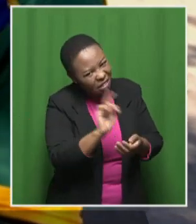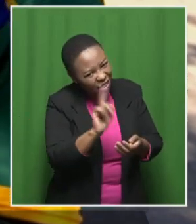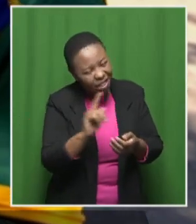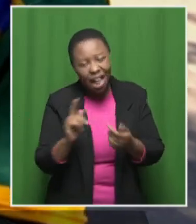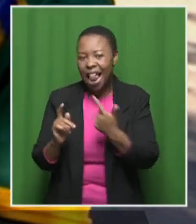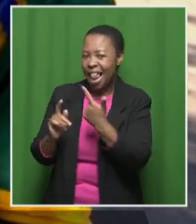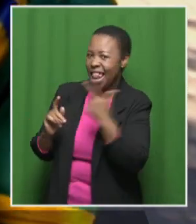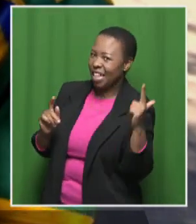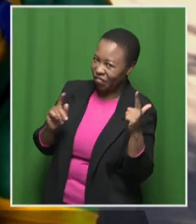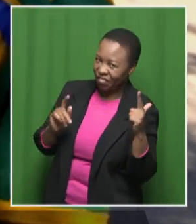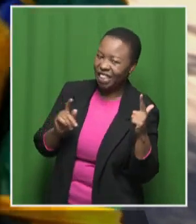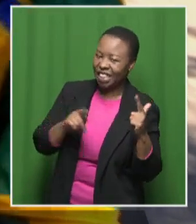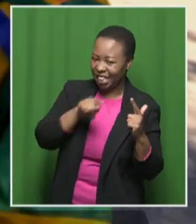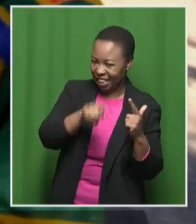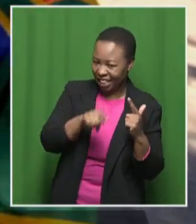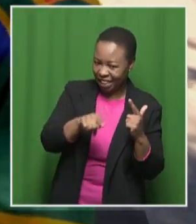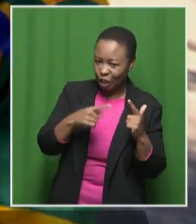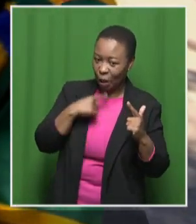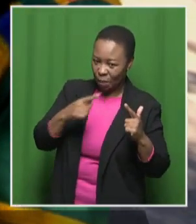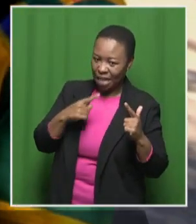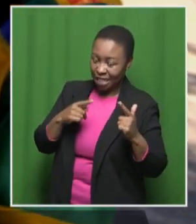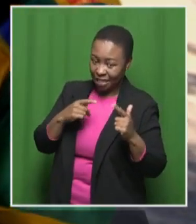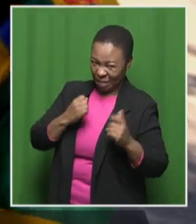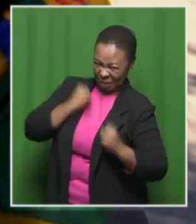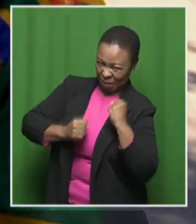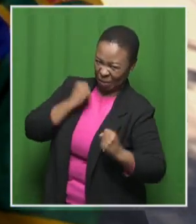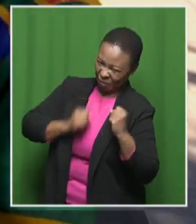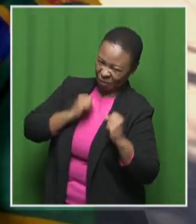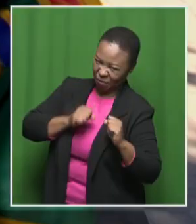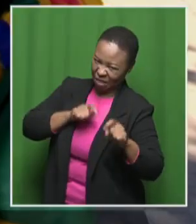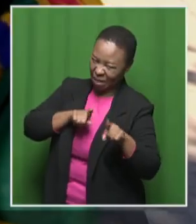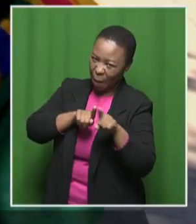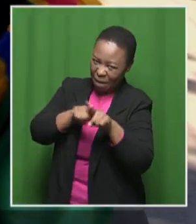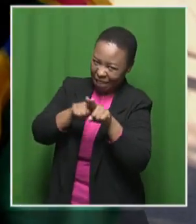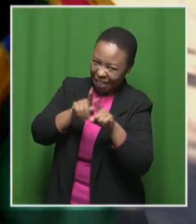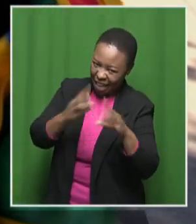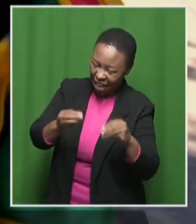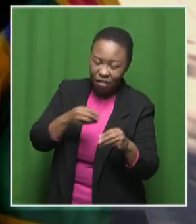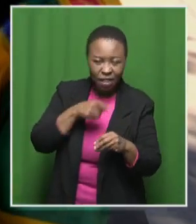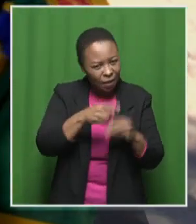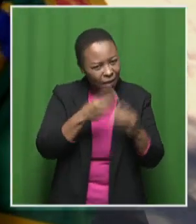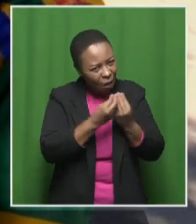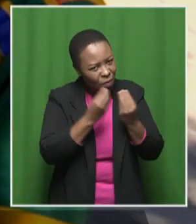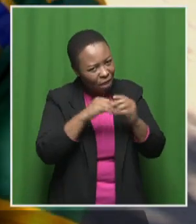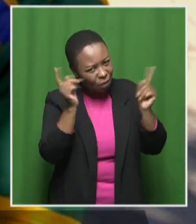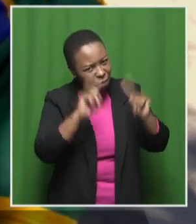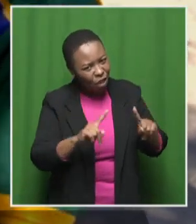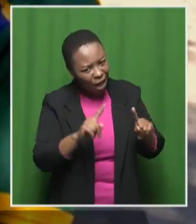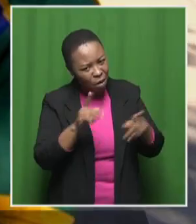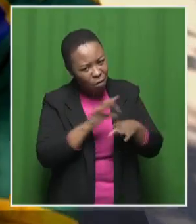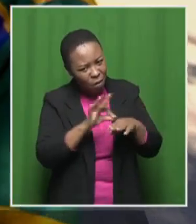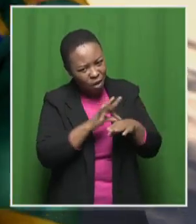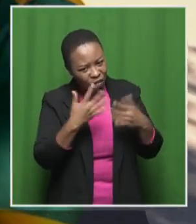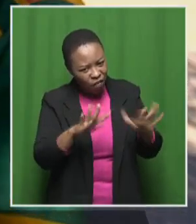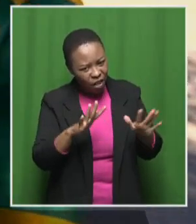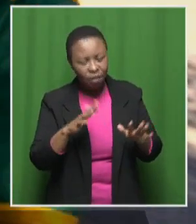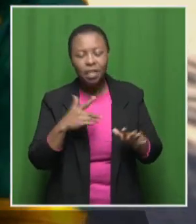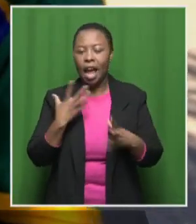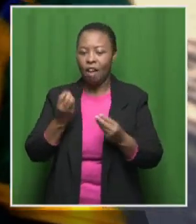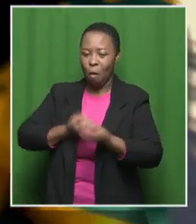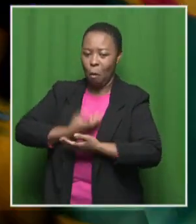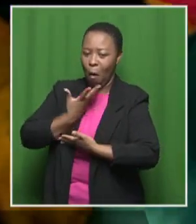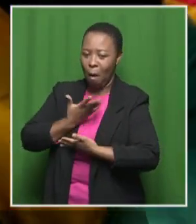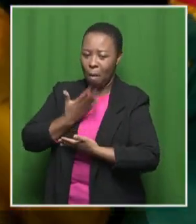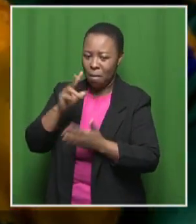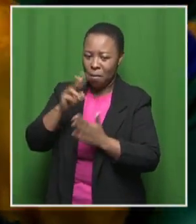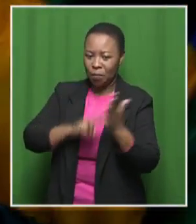back. So you got the pace. Yes, All right, and you have something special you've prepared for us today? yes, a poem. Okay, read it